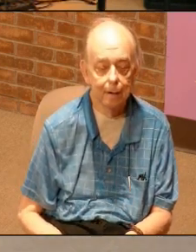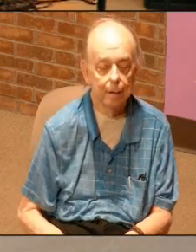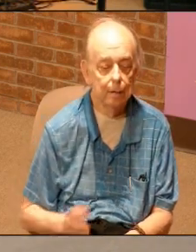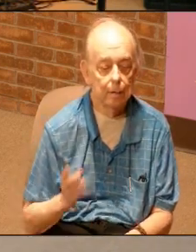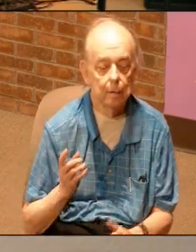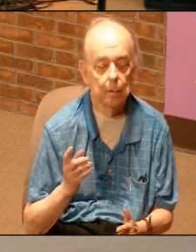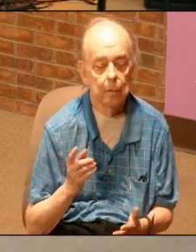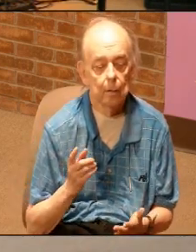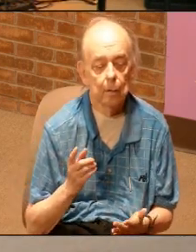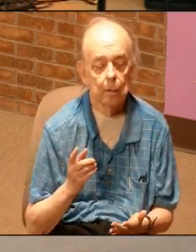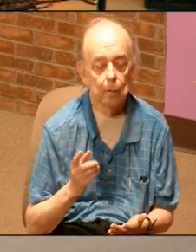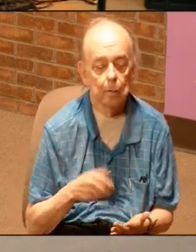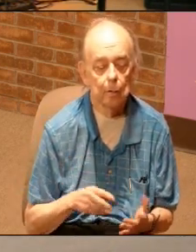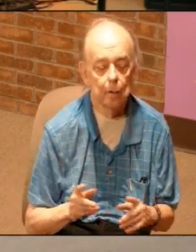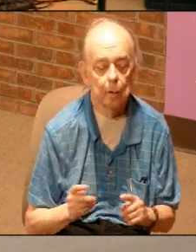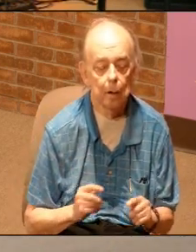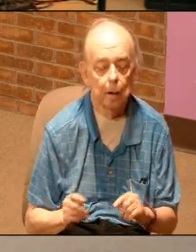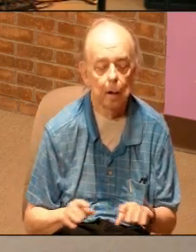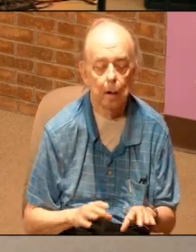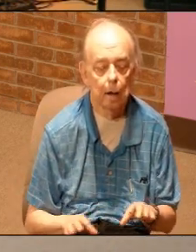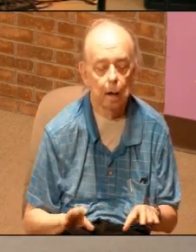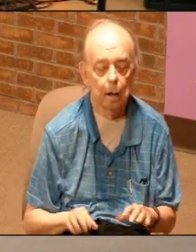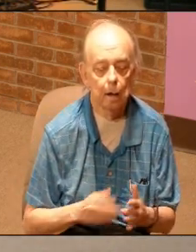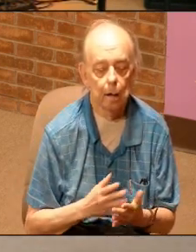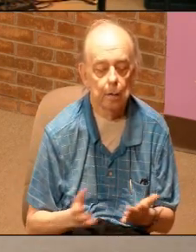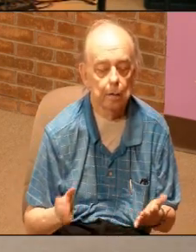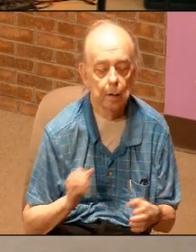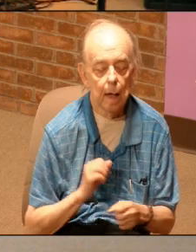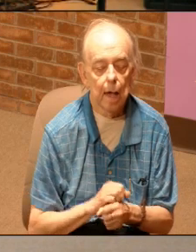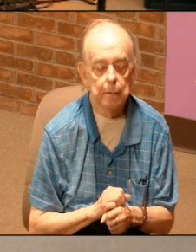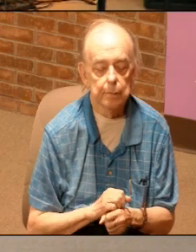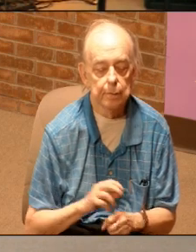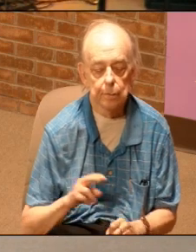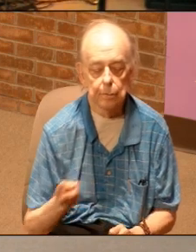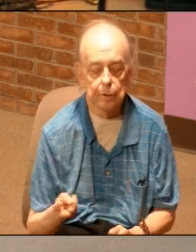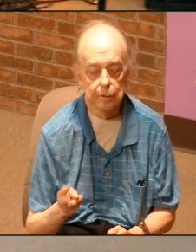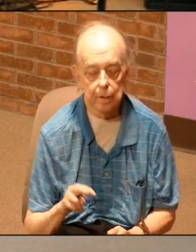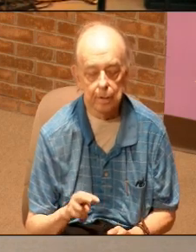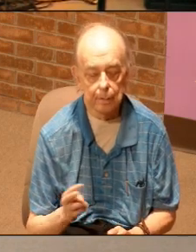So what you try to do is you try to do some habit switching.